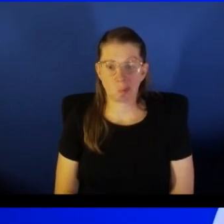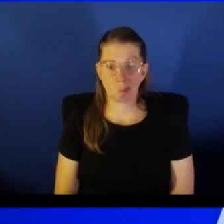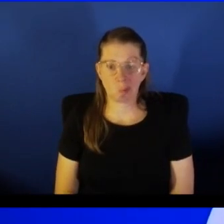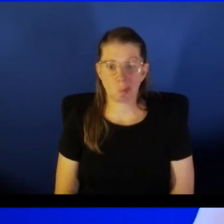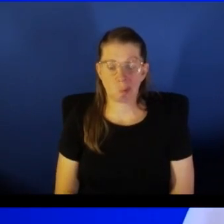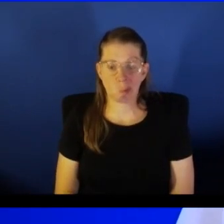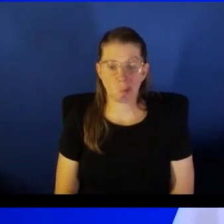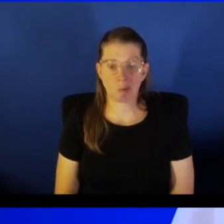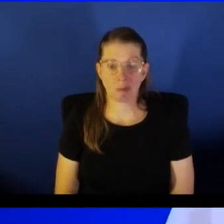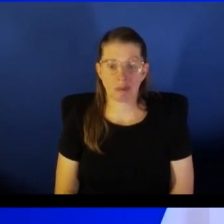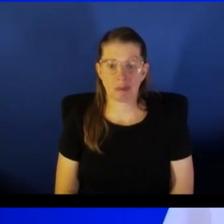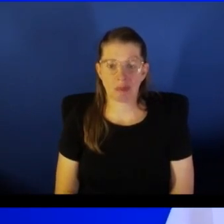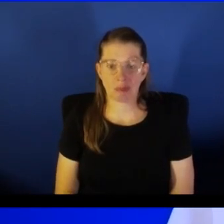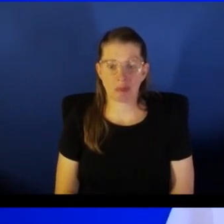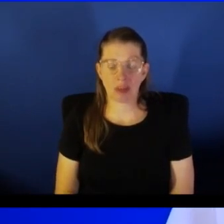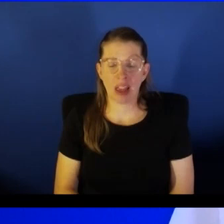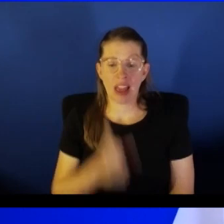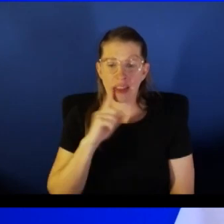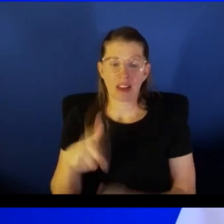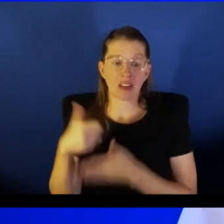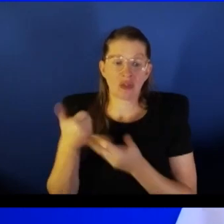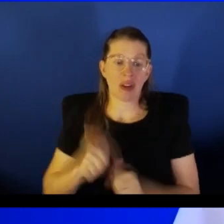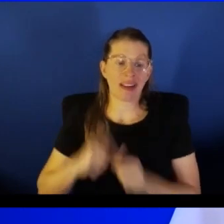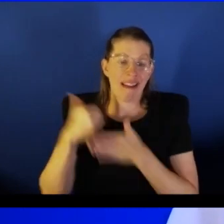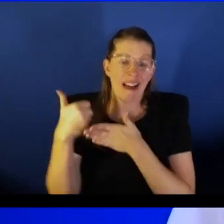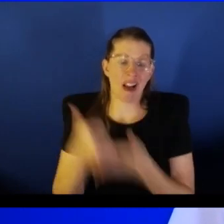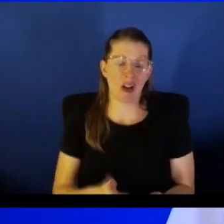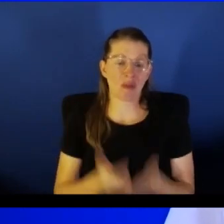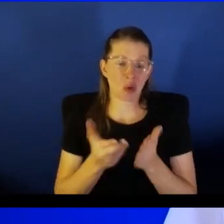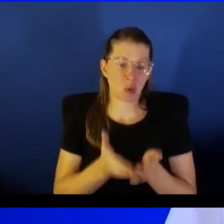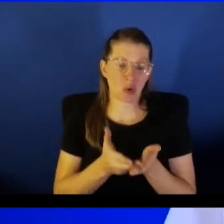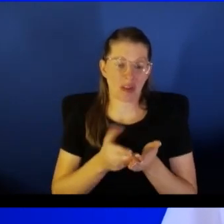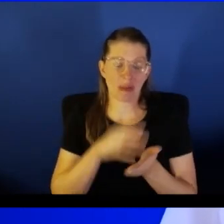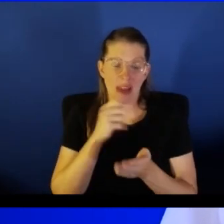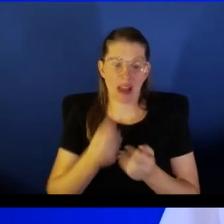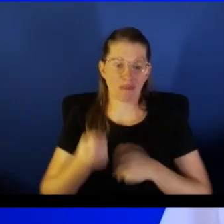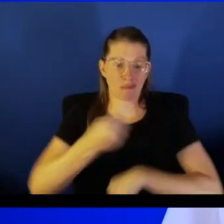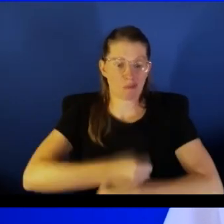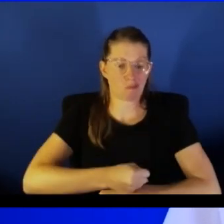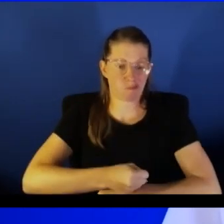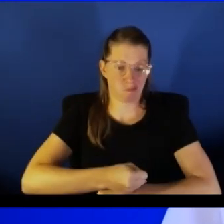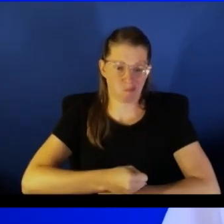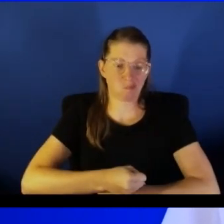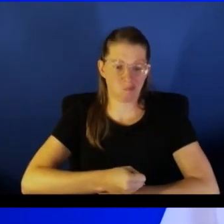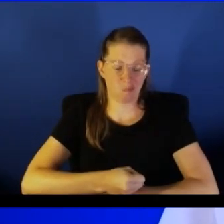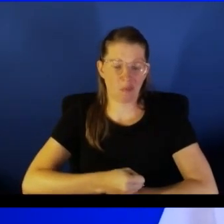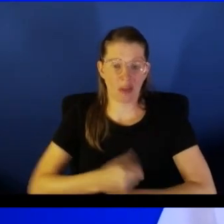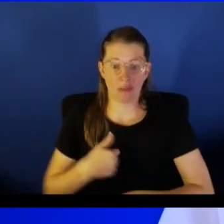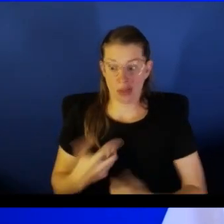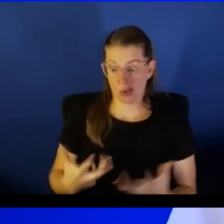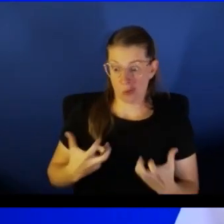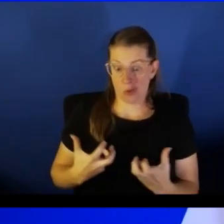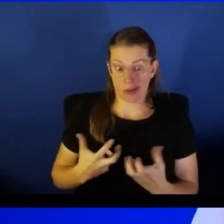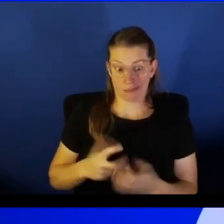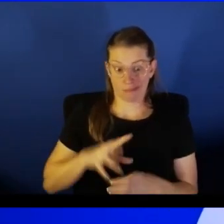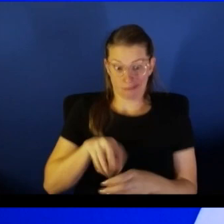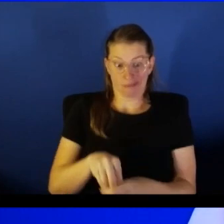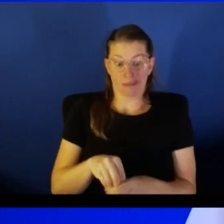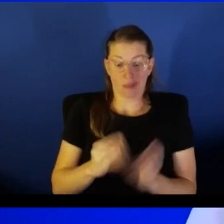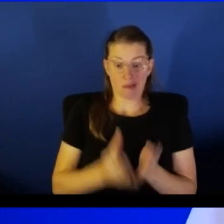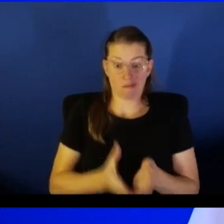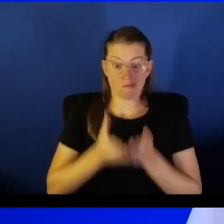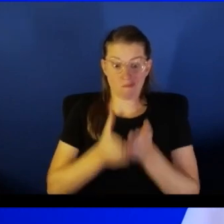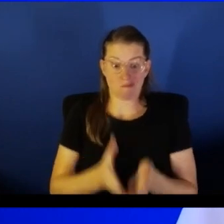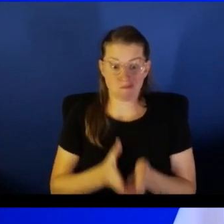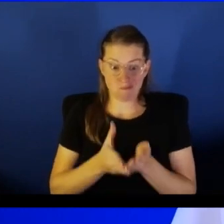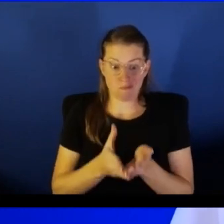cruise ships from going out of business. I think that's the real problem. Would I want to go on a cruise ship? On the basis of